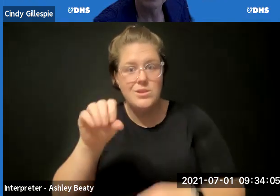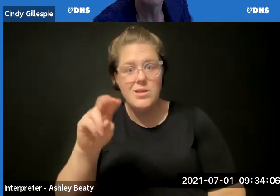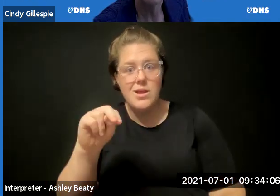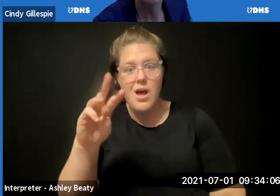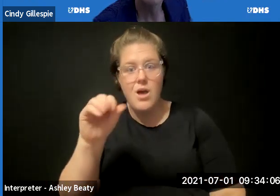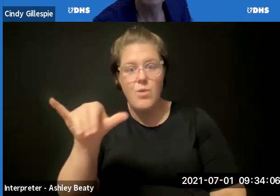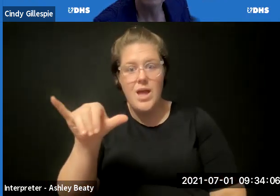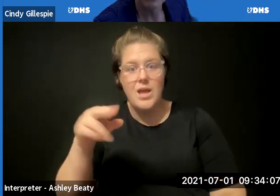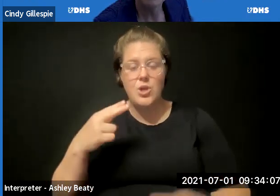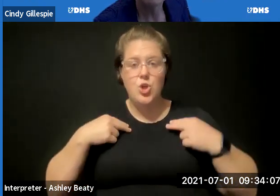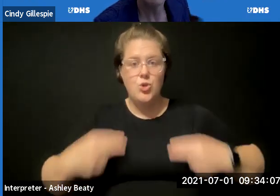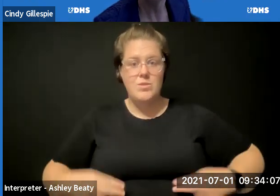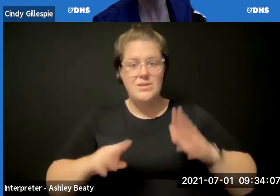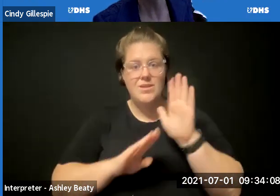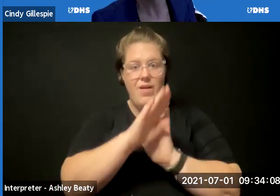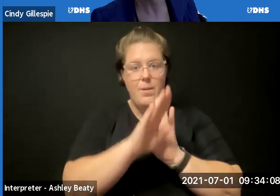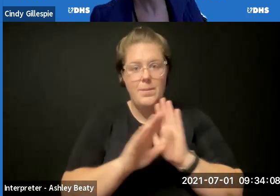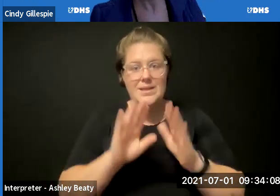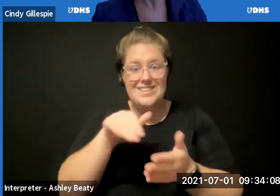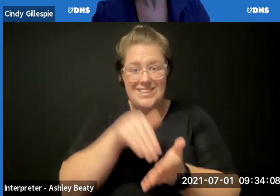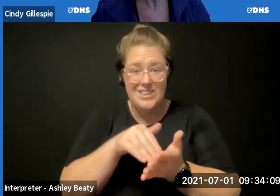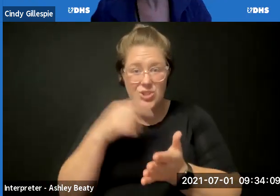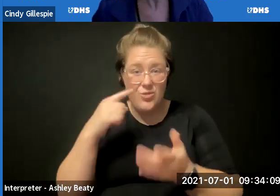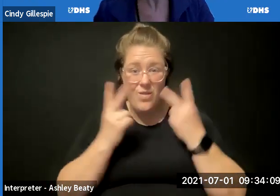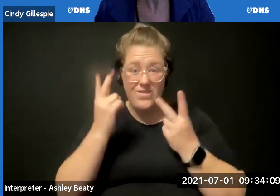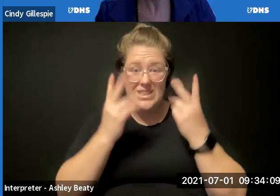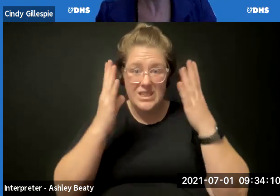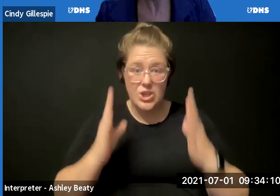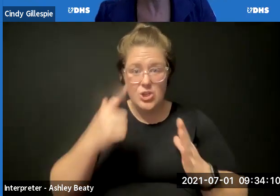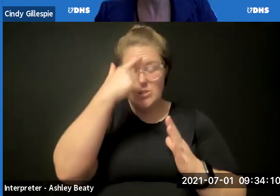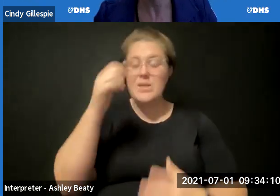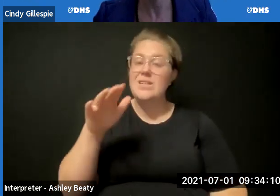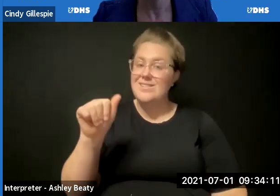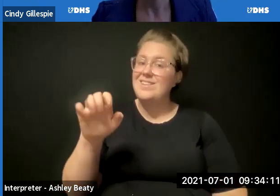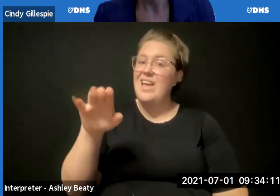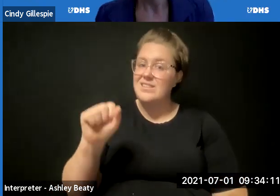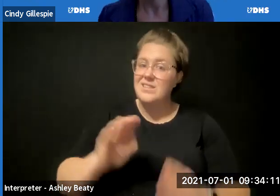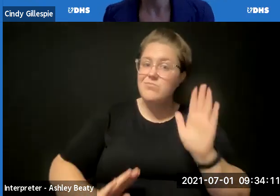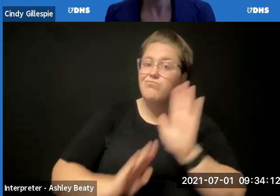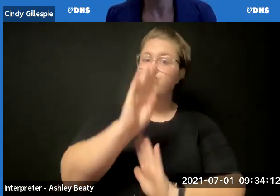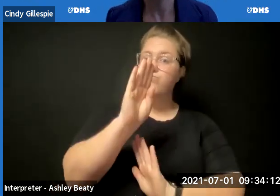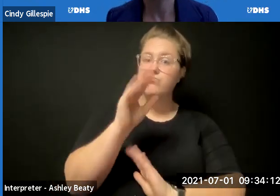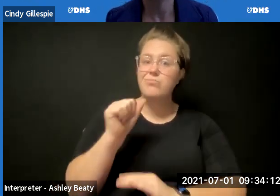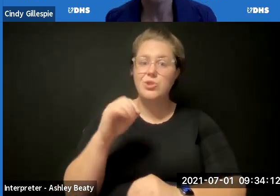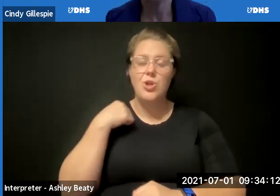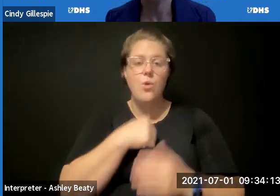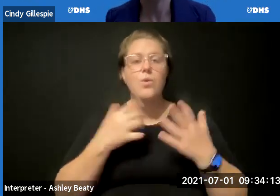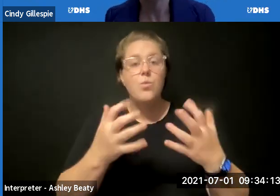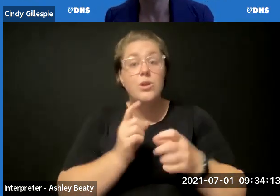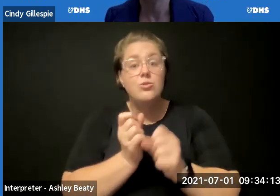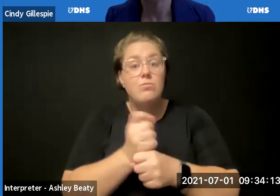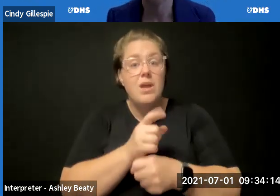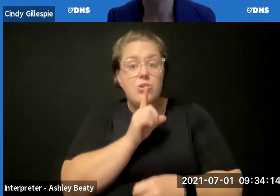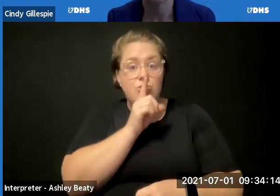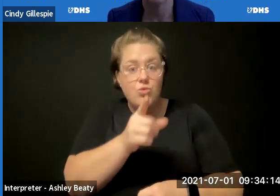visitors due to the rise in cases and what's happening there. So we wanted to just make sure that you all had the information and